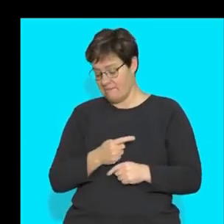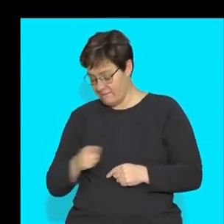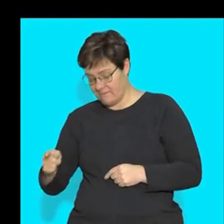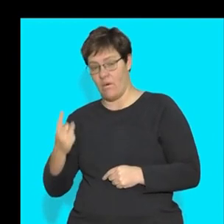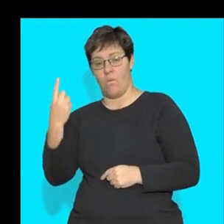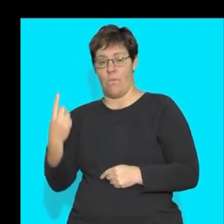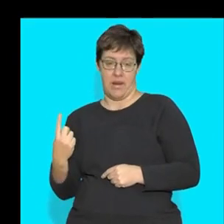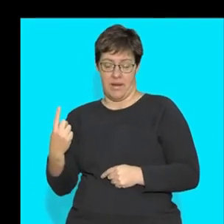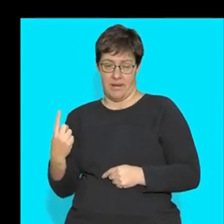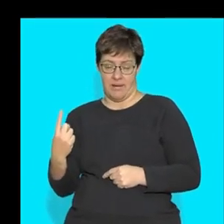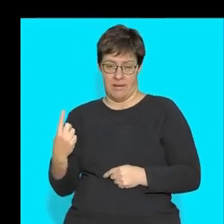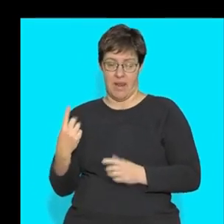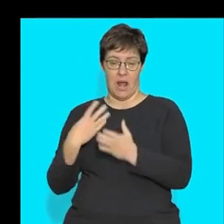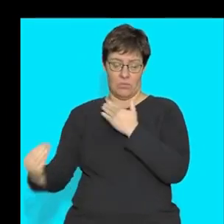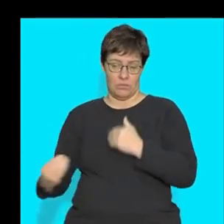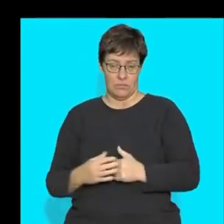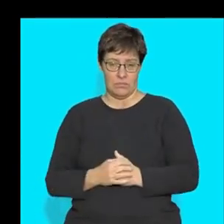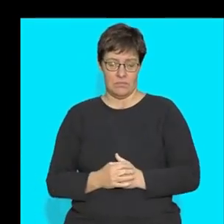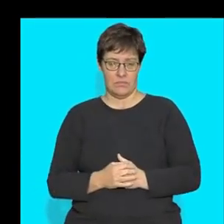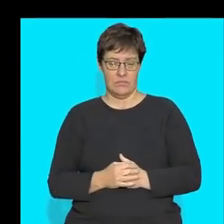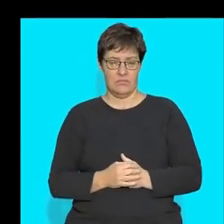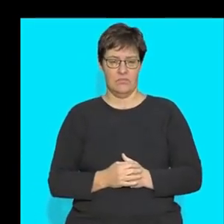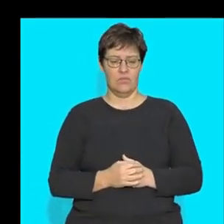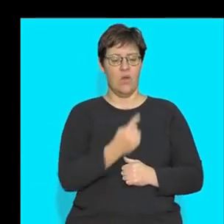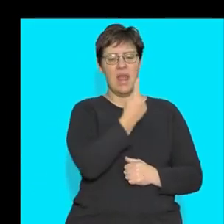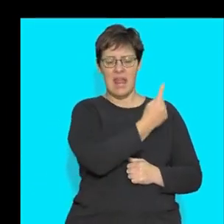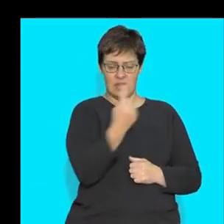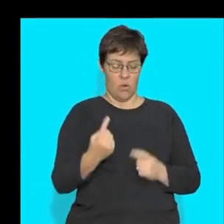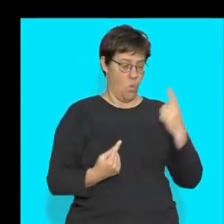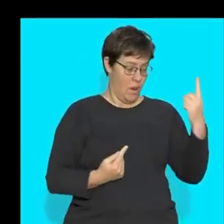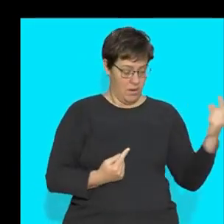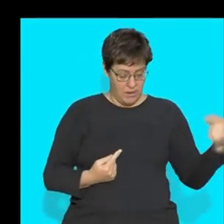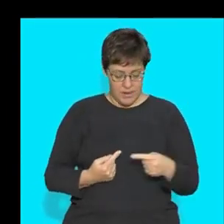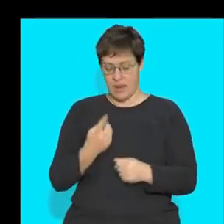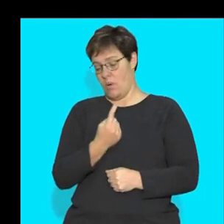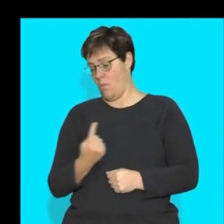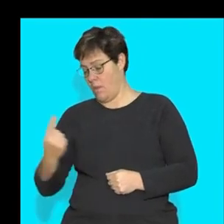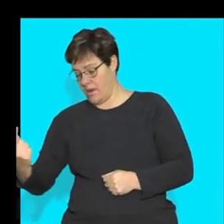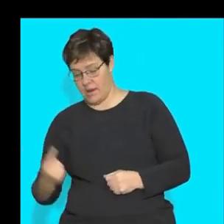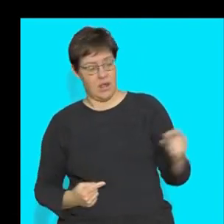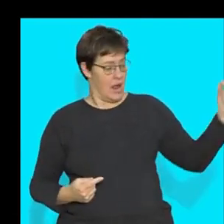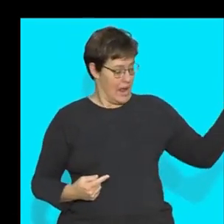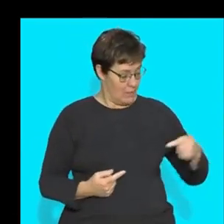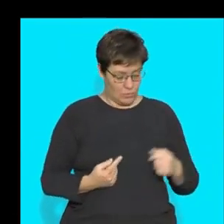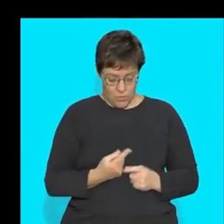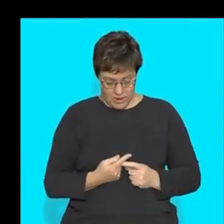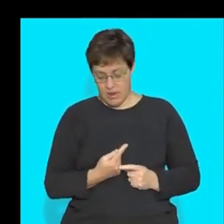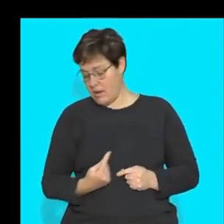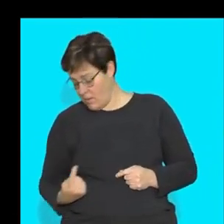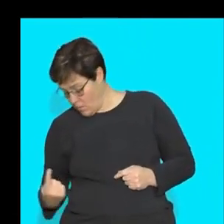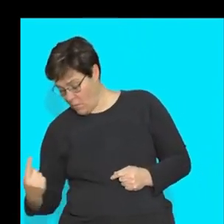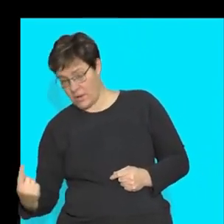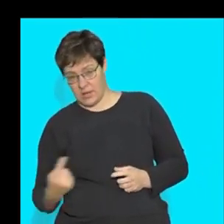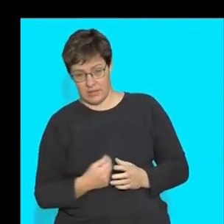one output value, right? So every input value has exactly one output value. And the every input value means